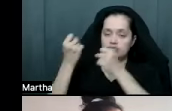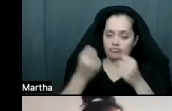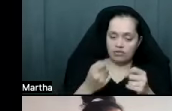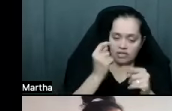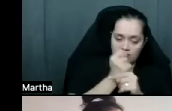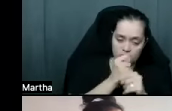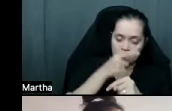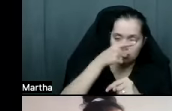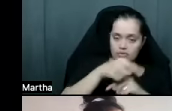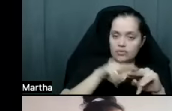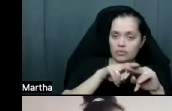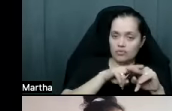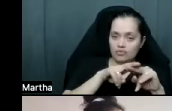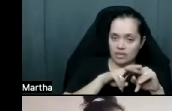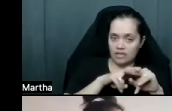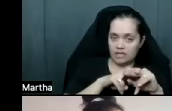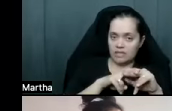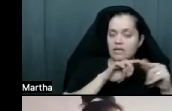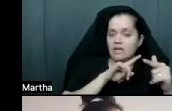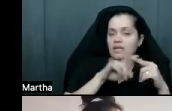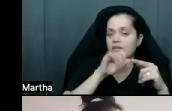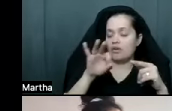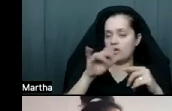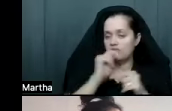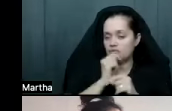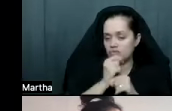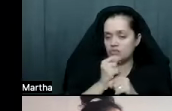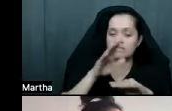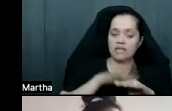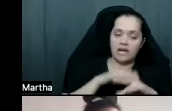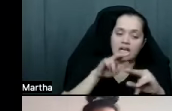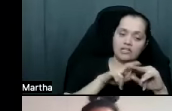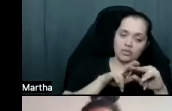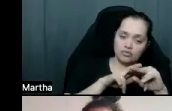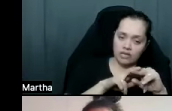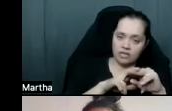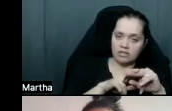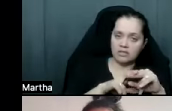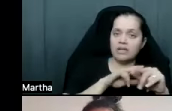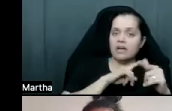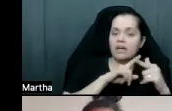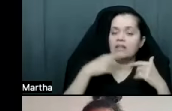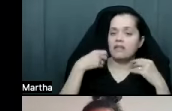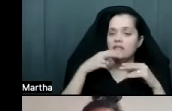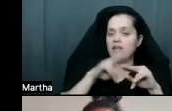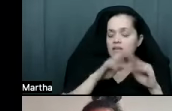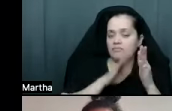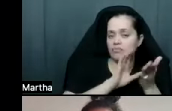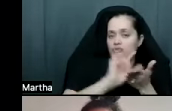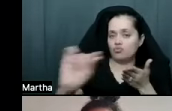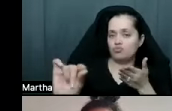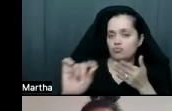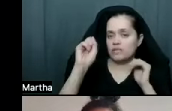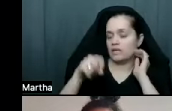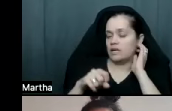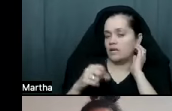then to the railroad tracks, then offload the trucks onto the railroad cars, and then they could go.